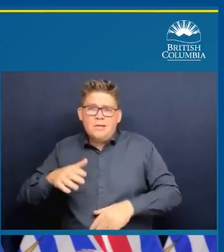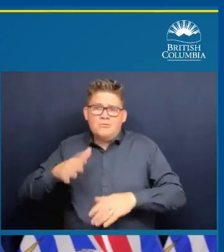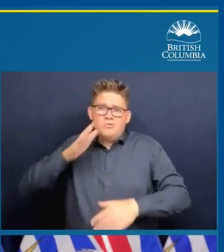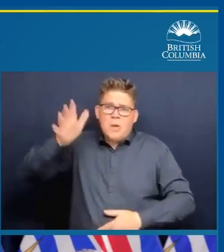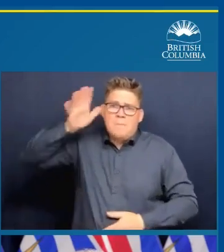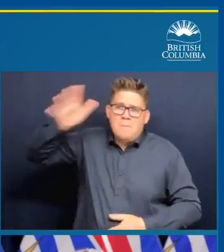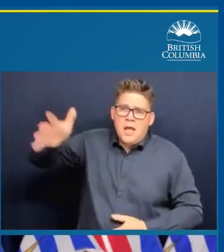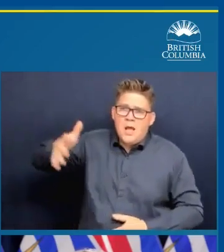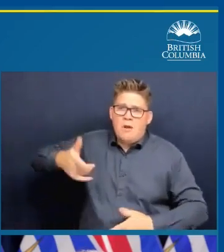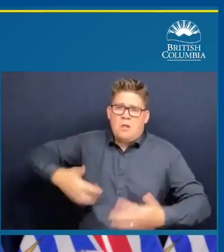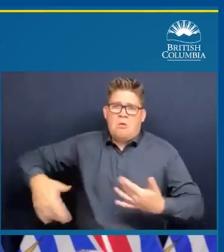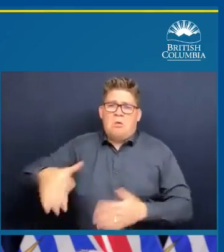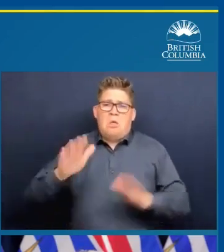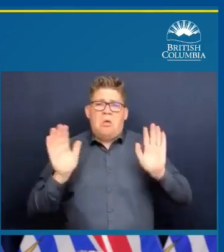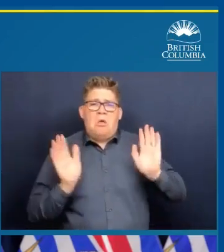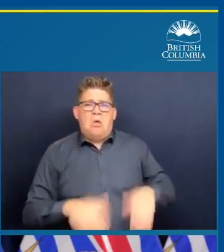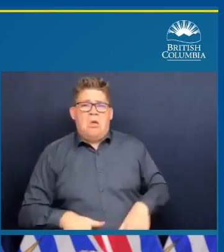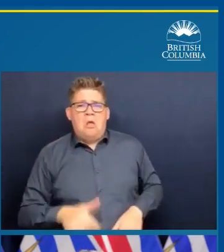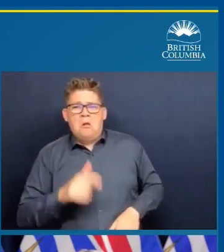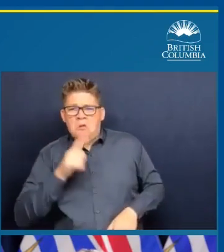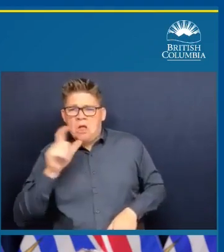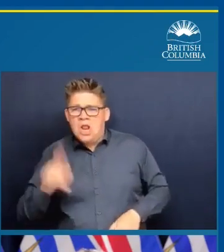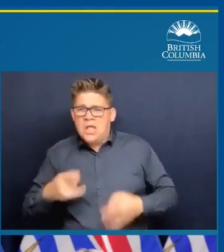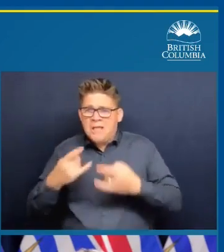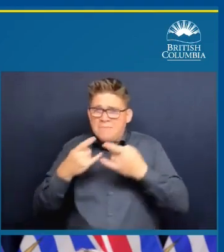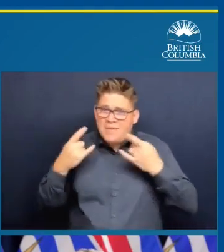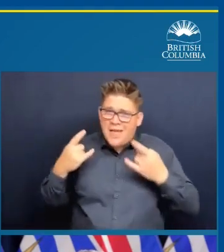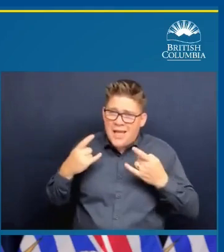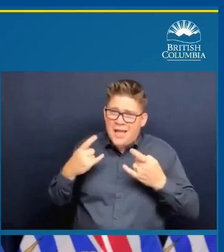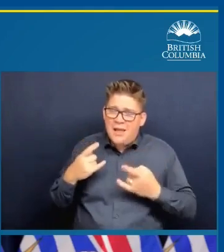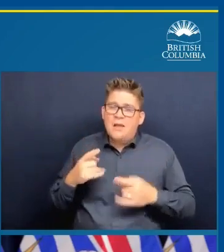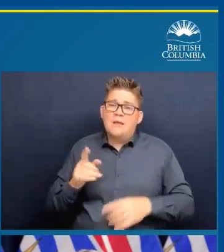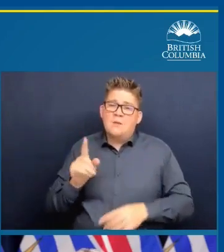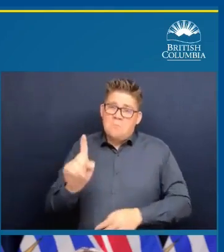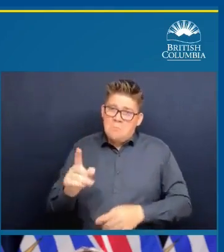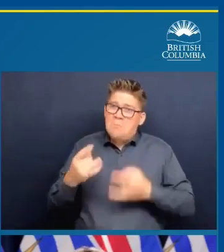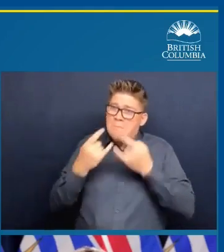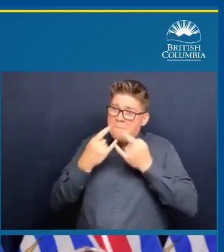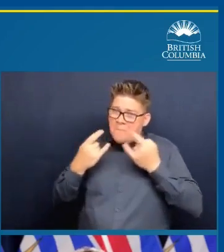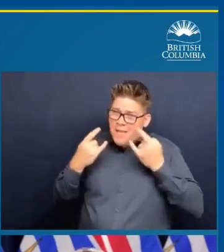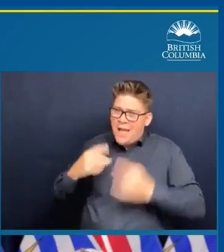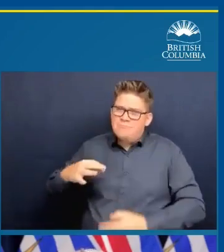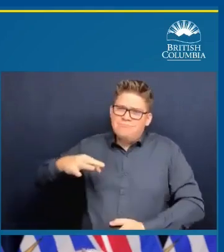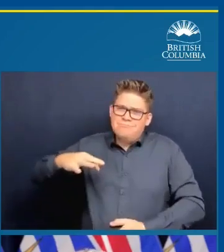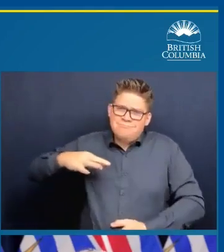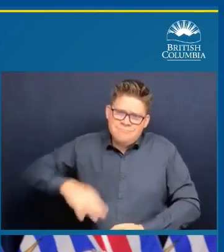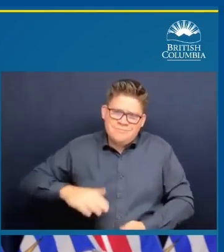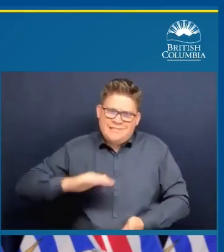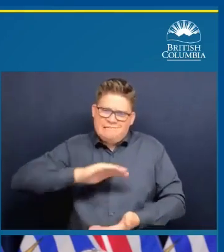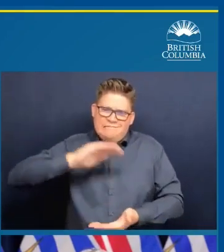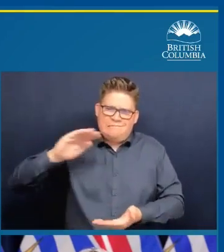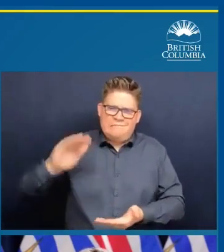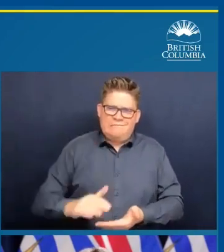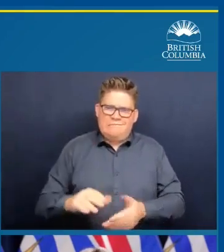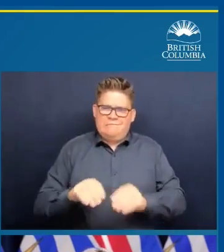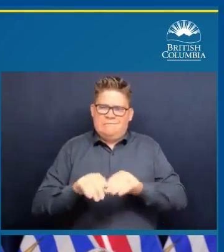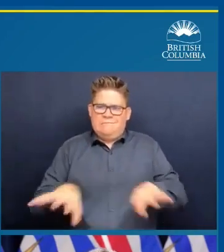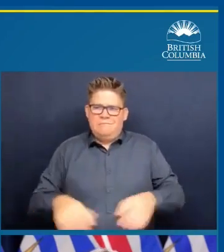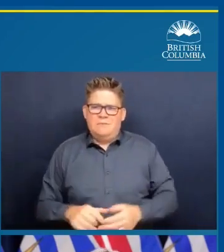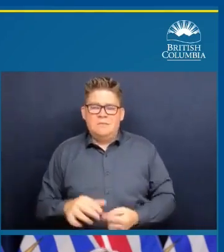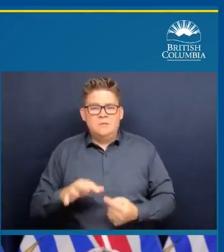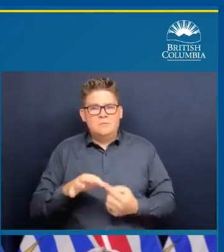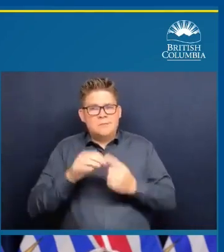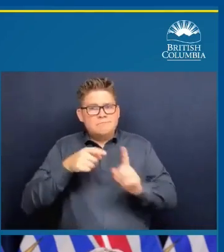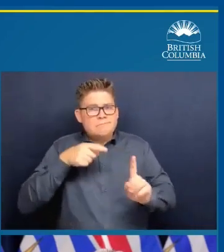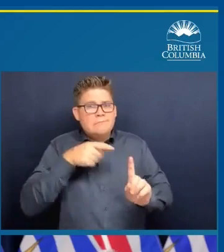wearing masks. And it is, particularly if you have somebody who's more vulnerable within your household, or you have an infant,